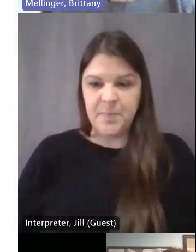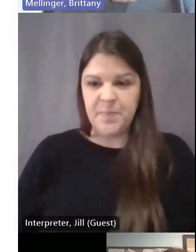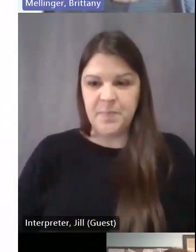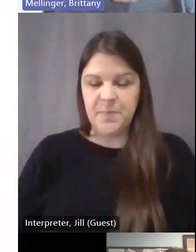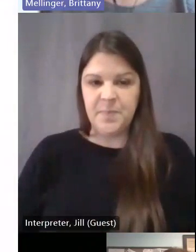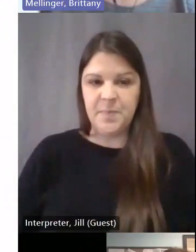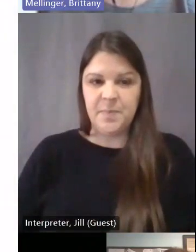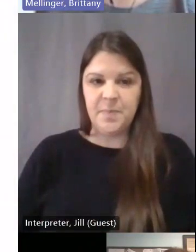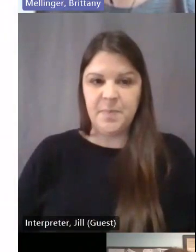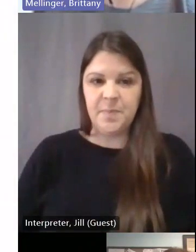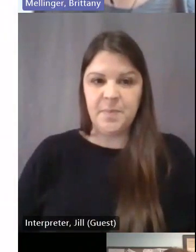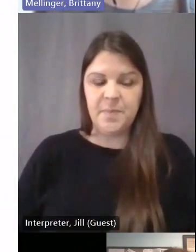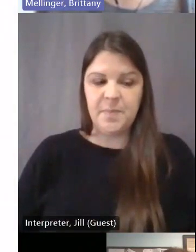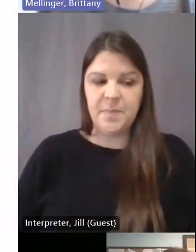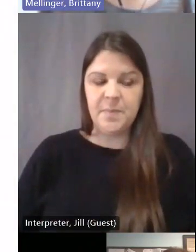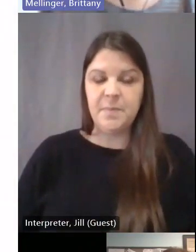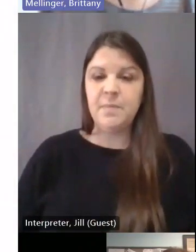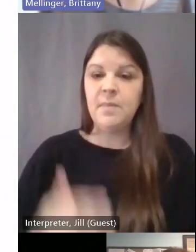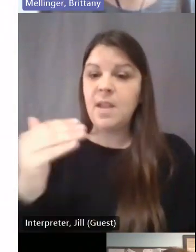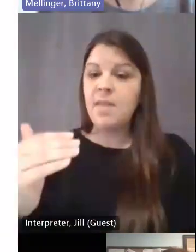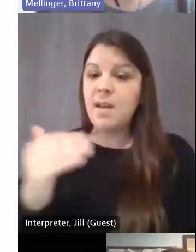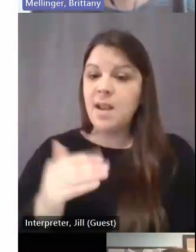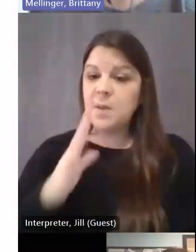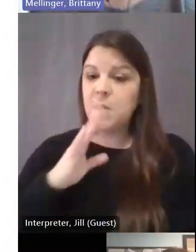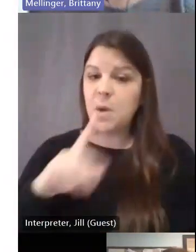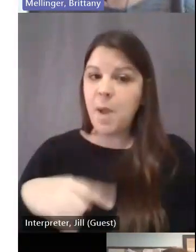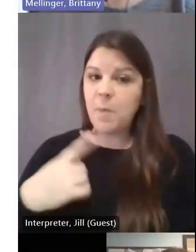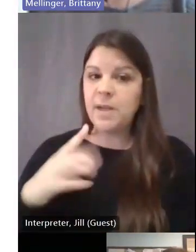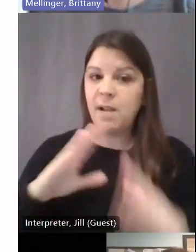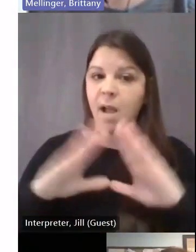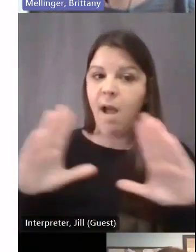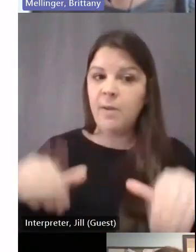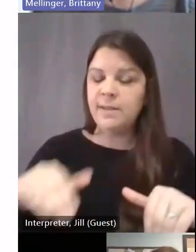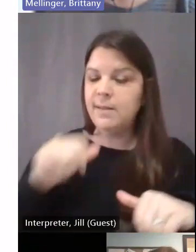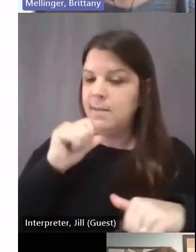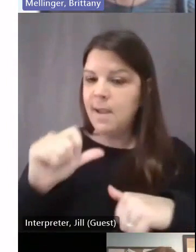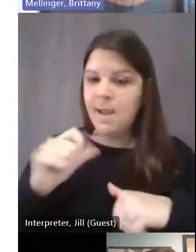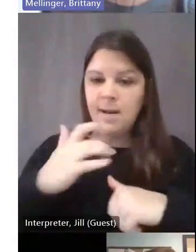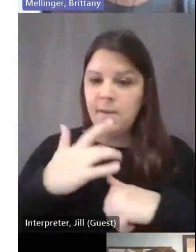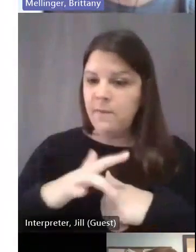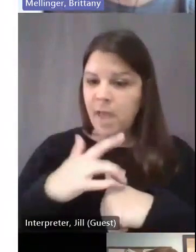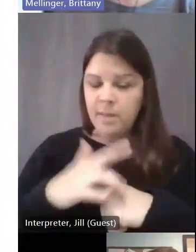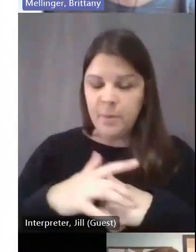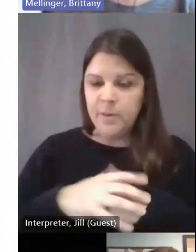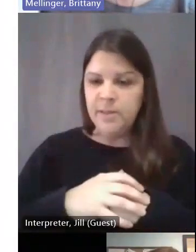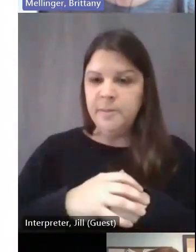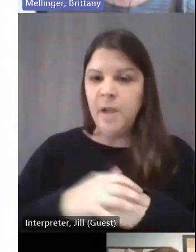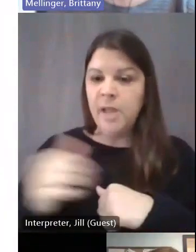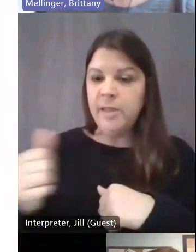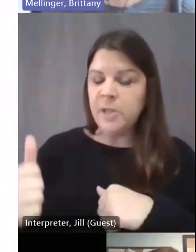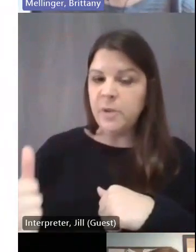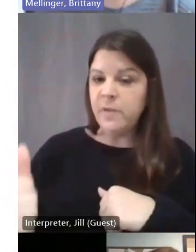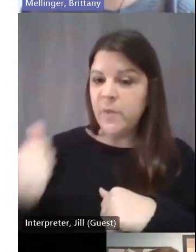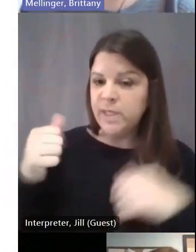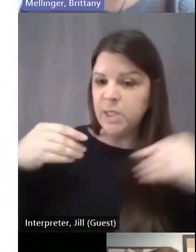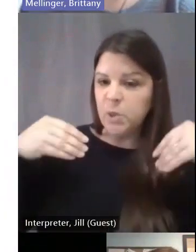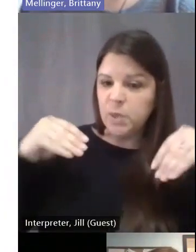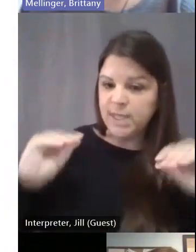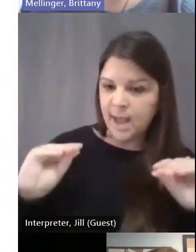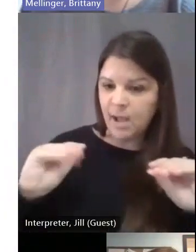The next discriminatory practice that I want to highlight is making housing unavailable. And that's defined as refusing to sell,